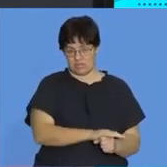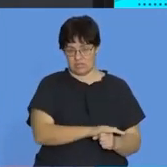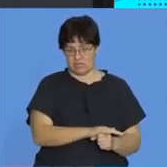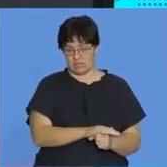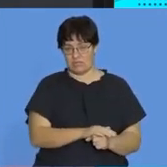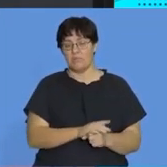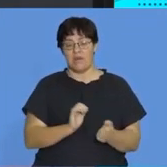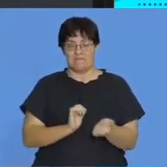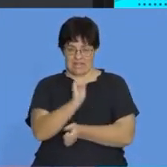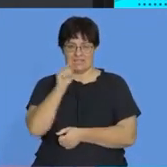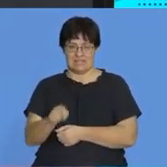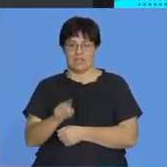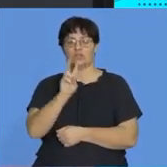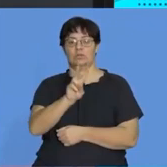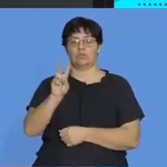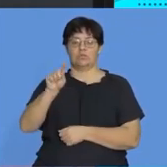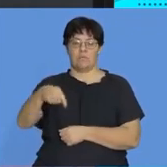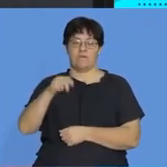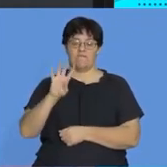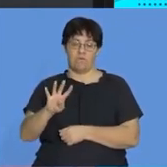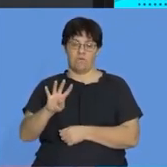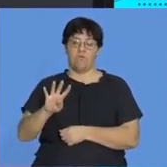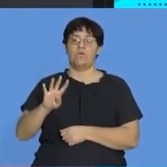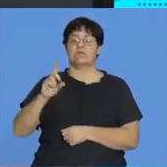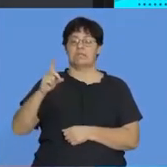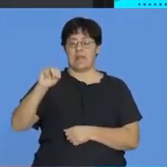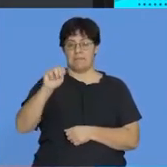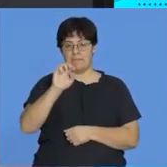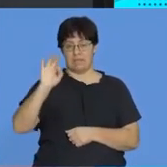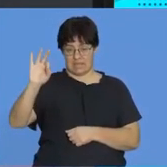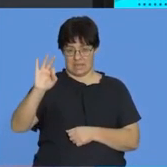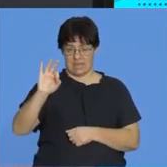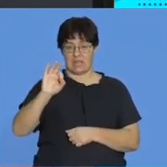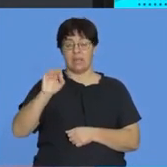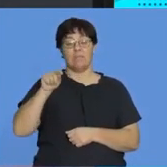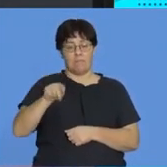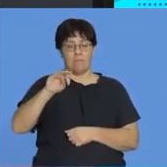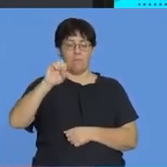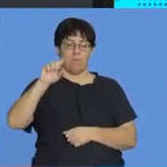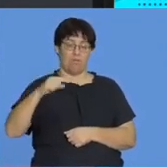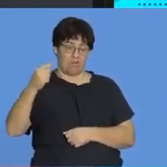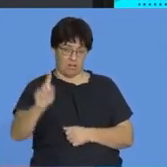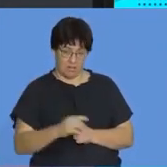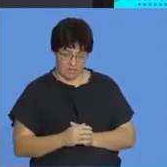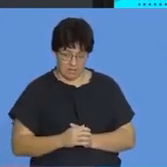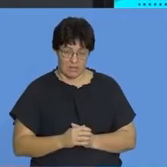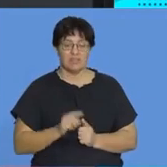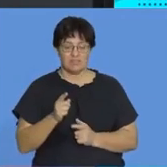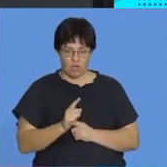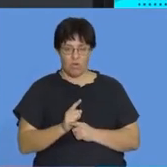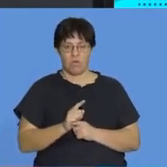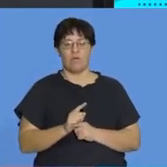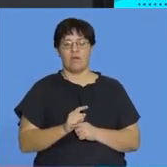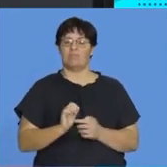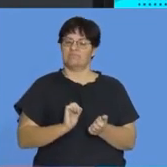would occupy a fixed volume, which is 22.4 cubic decimeter per mole, right? So that's in terms of the table